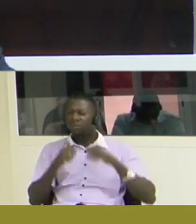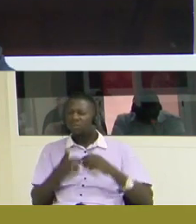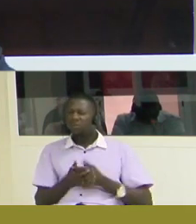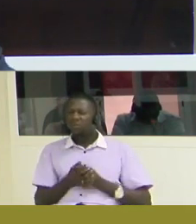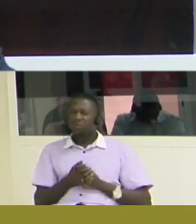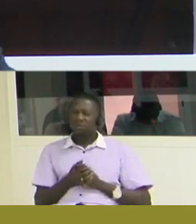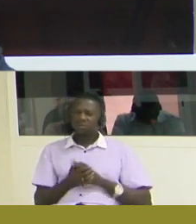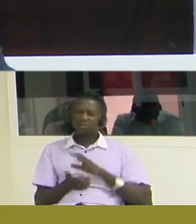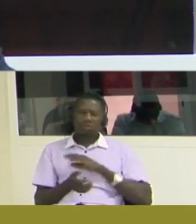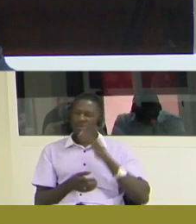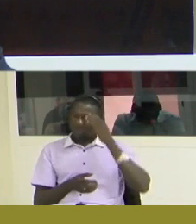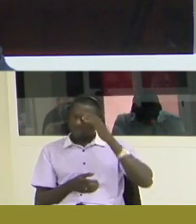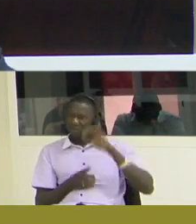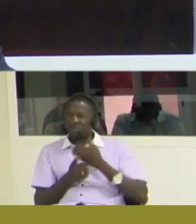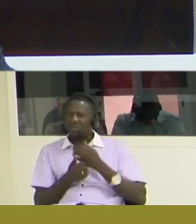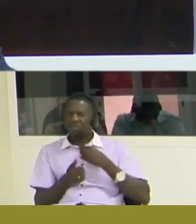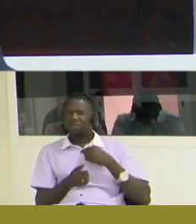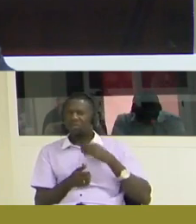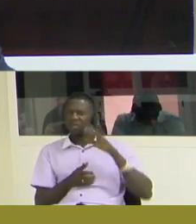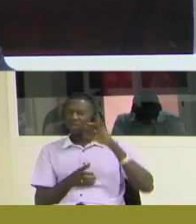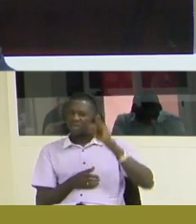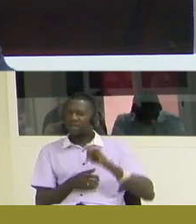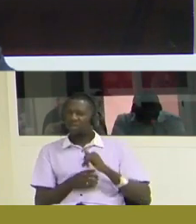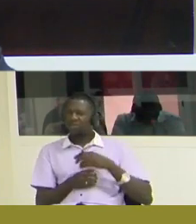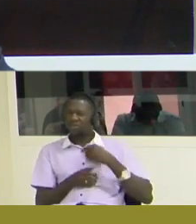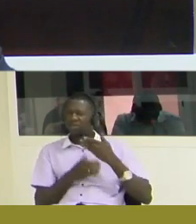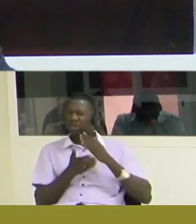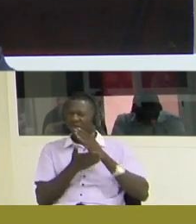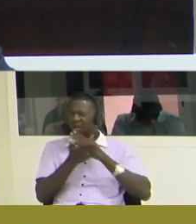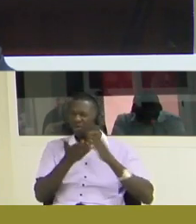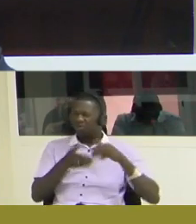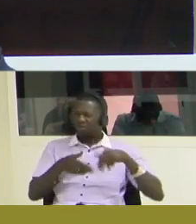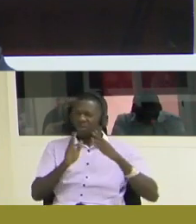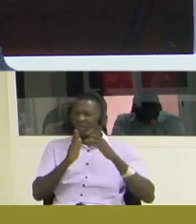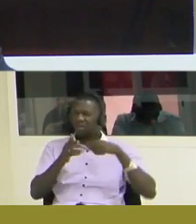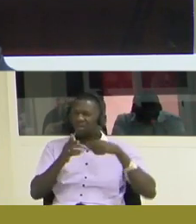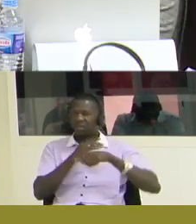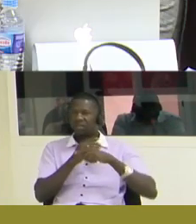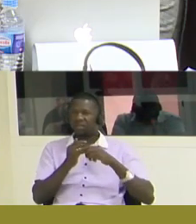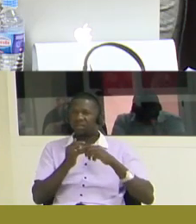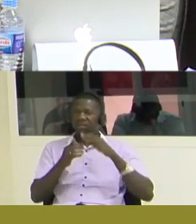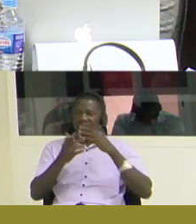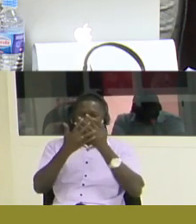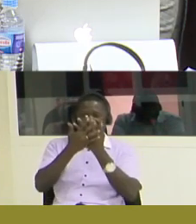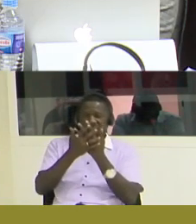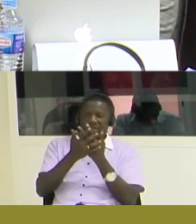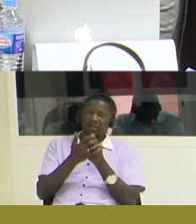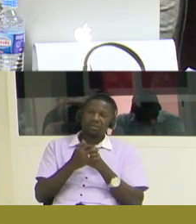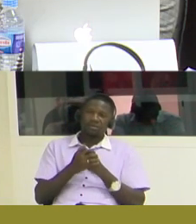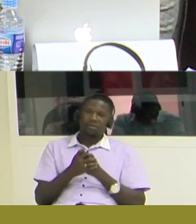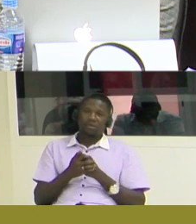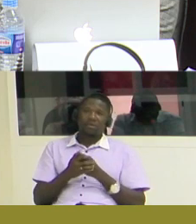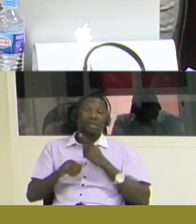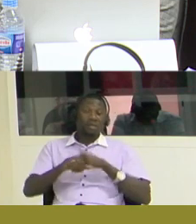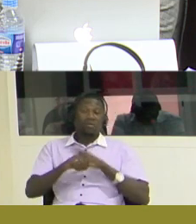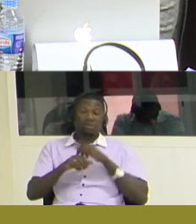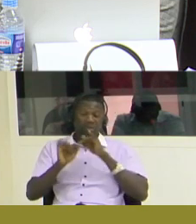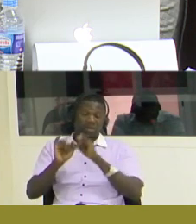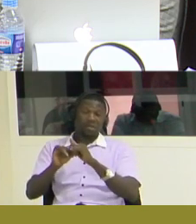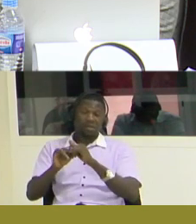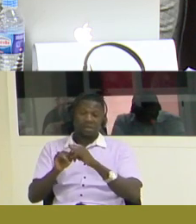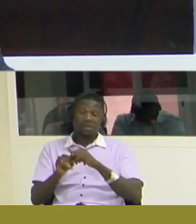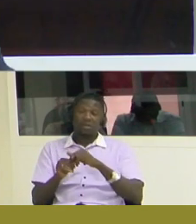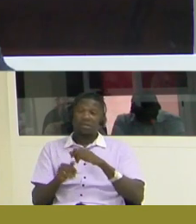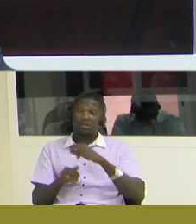have been perhaps halfway into his sentence something of the sort you are still serving as a cabinet minister yes I was